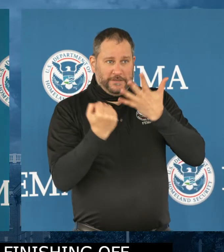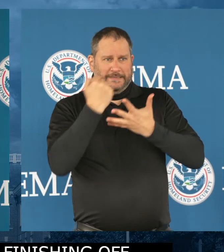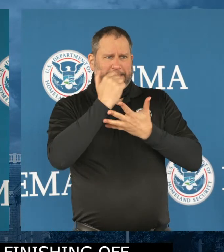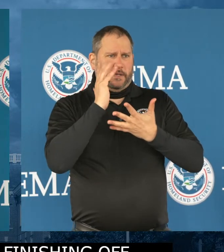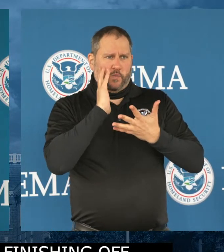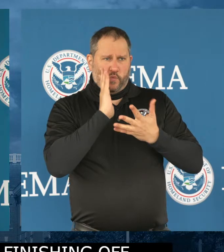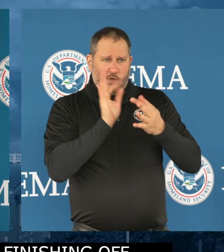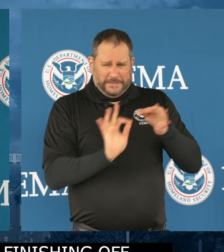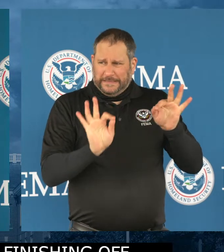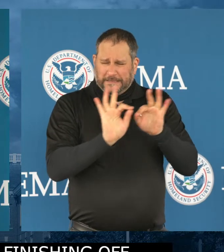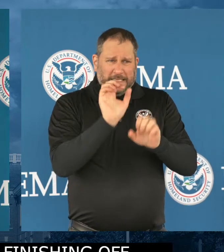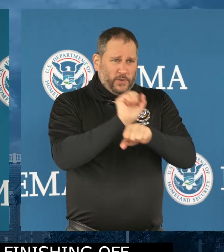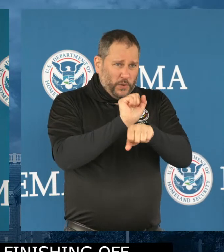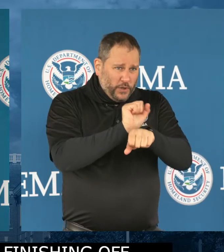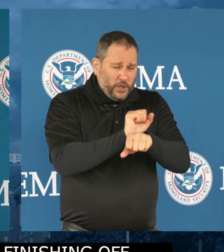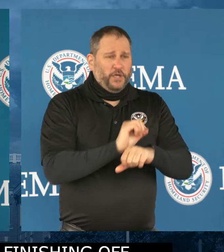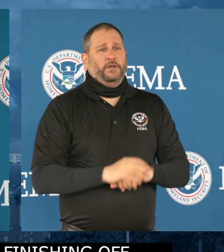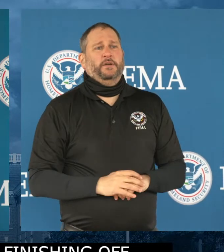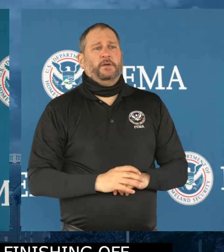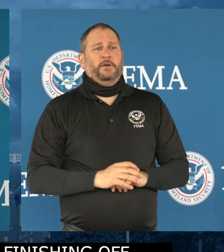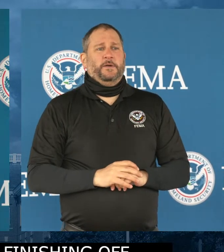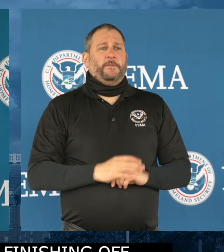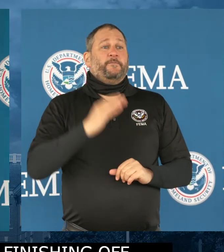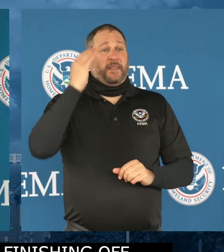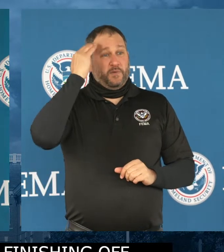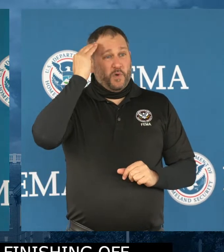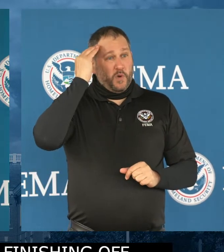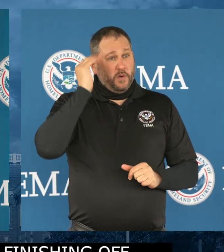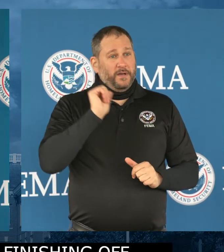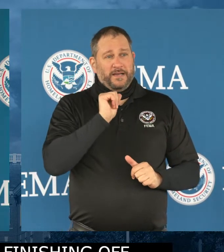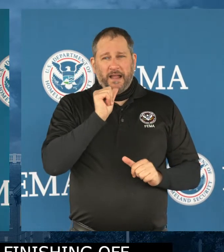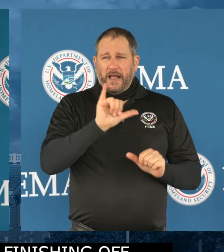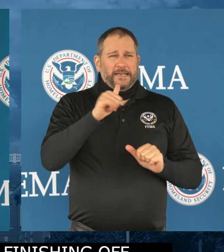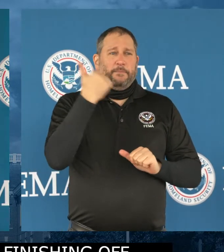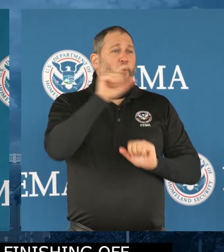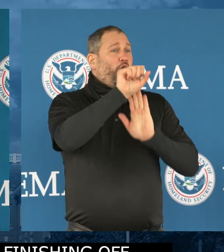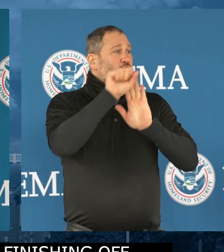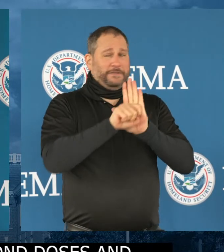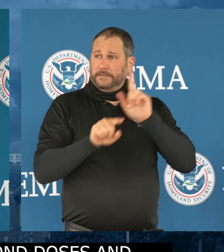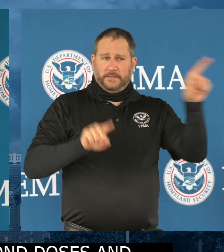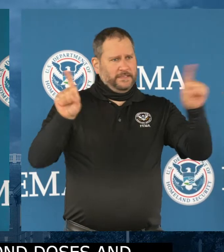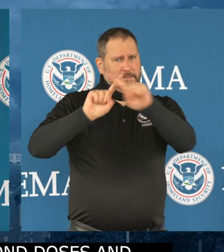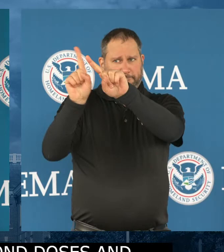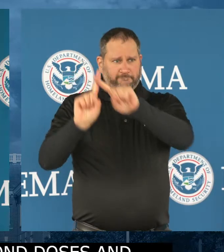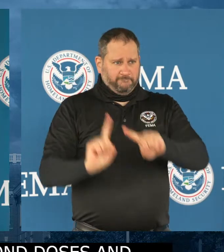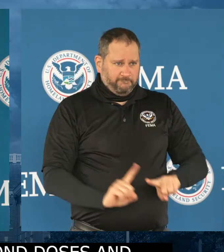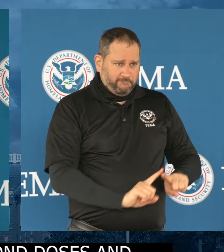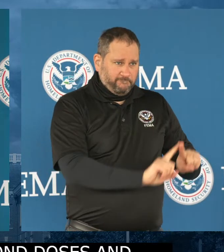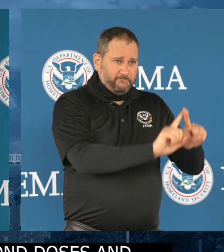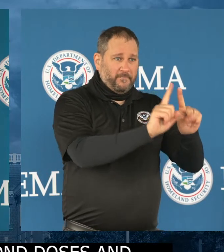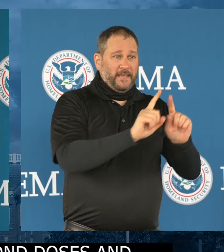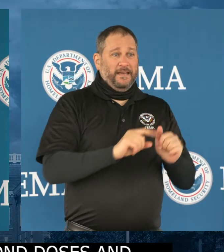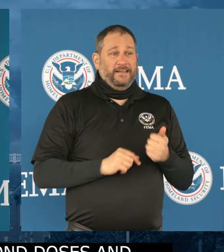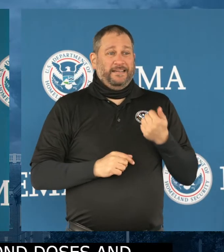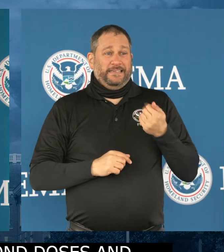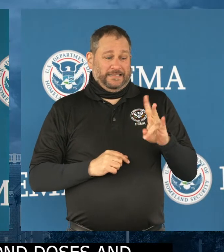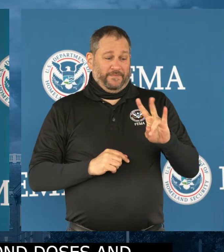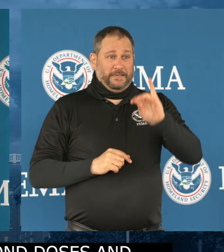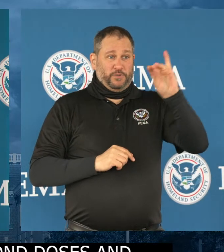workers. You should also know that unlike many states, and by the way, those numbers, 17% of our population is